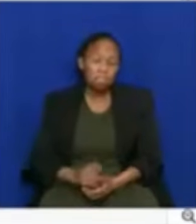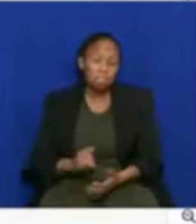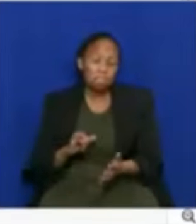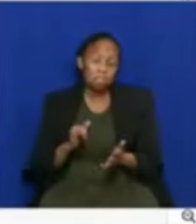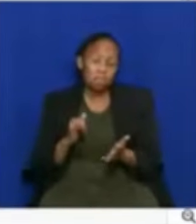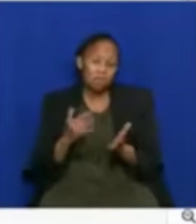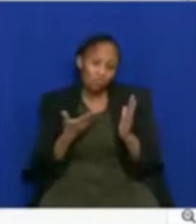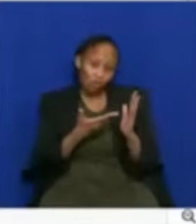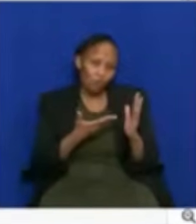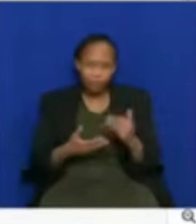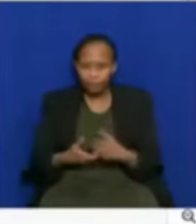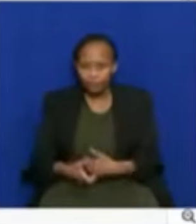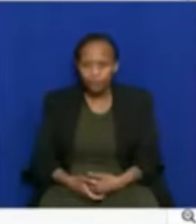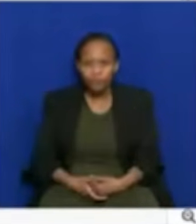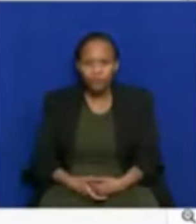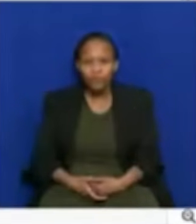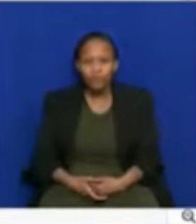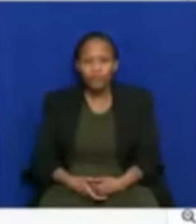Now,